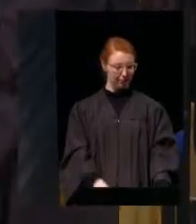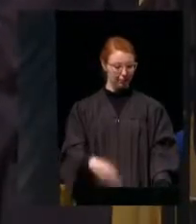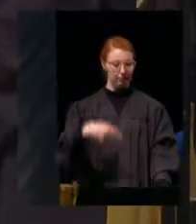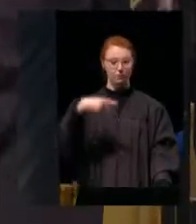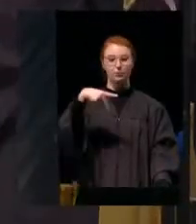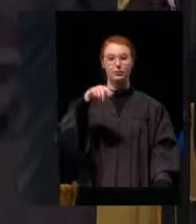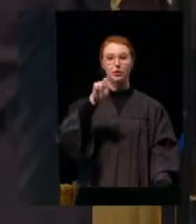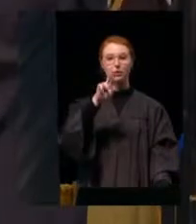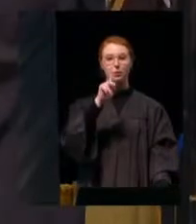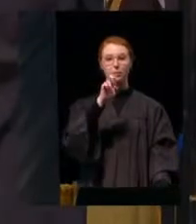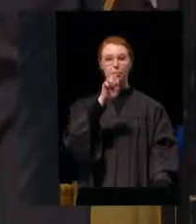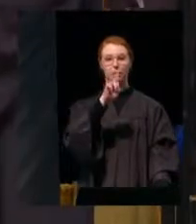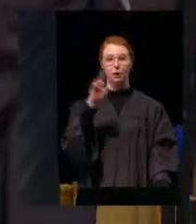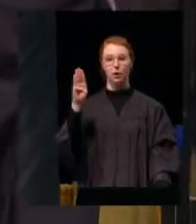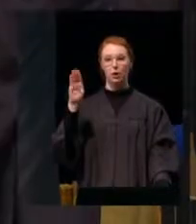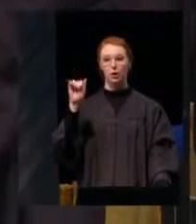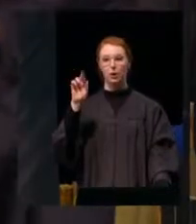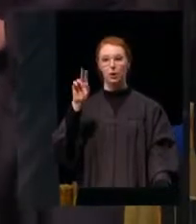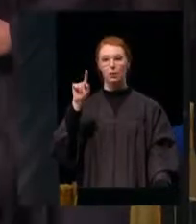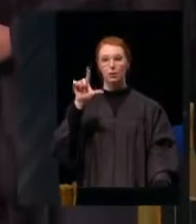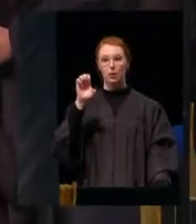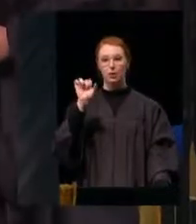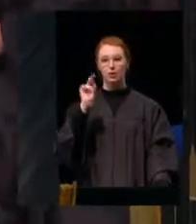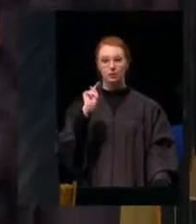Parker Burleson.